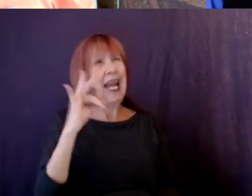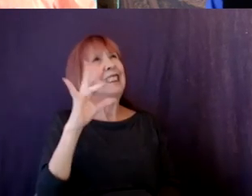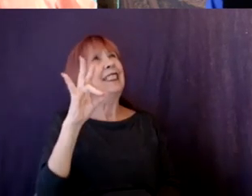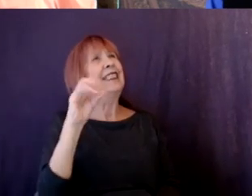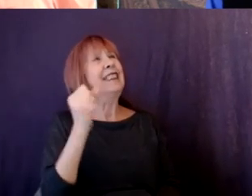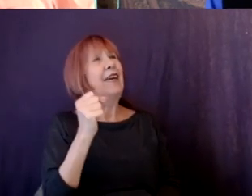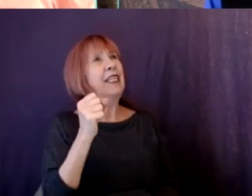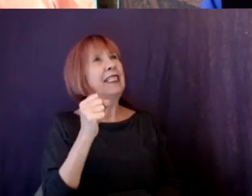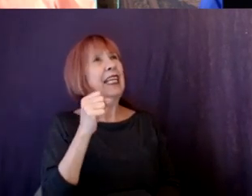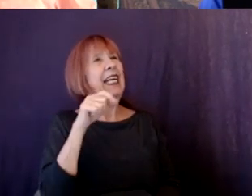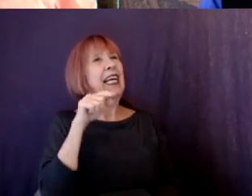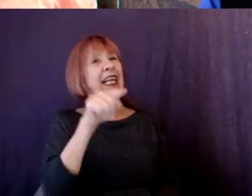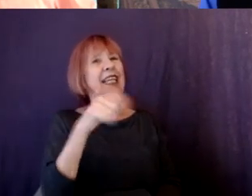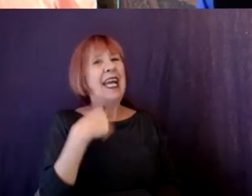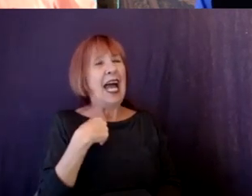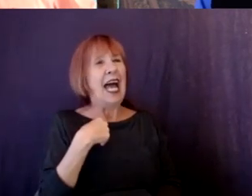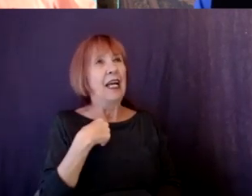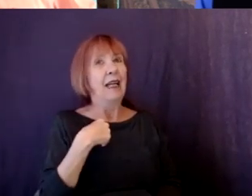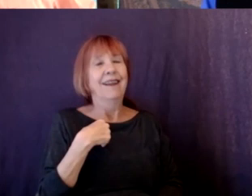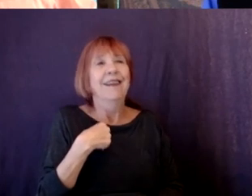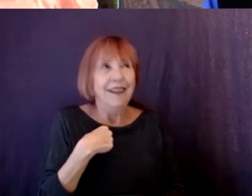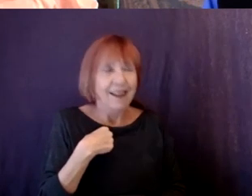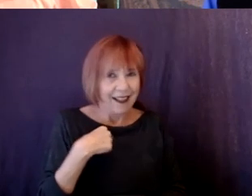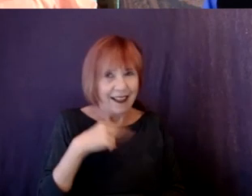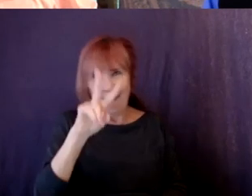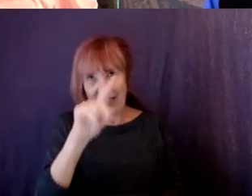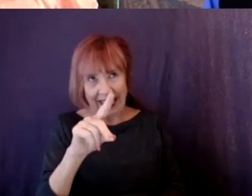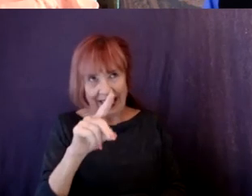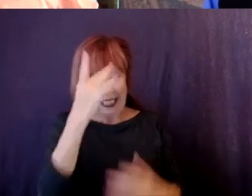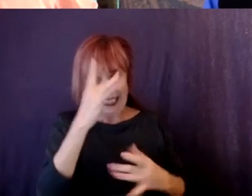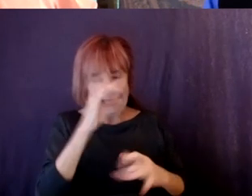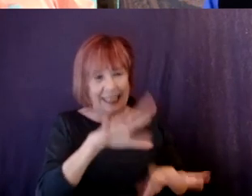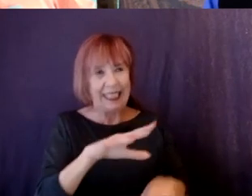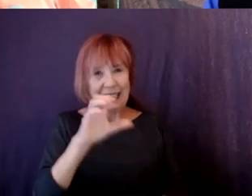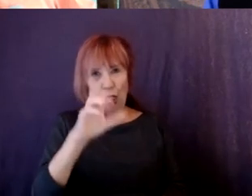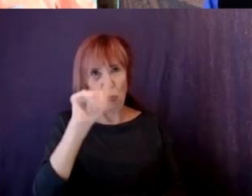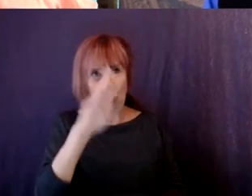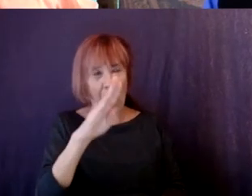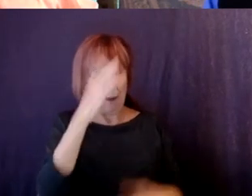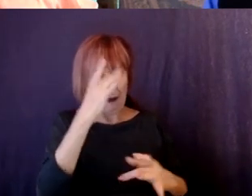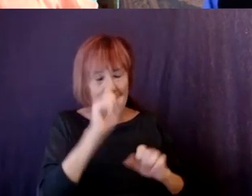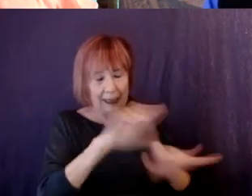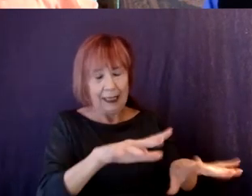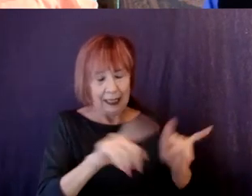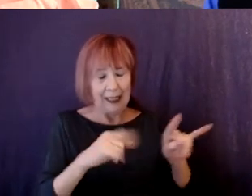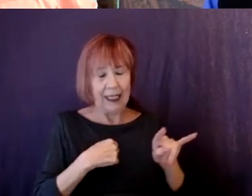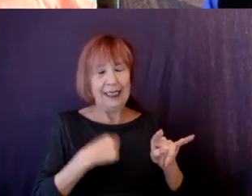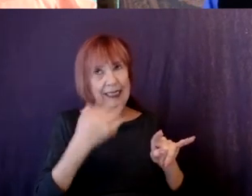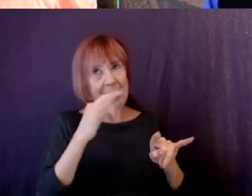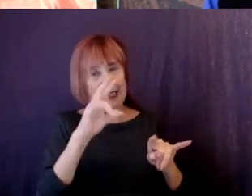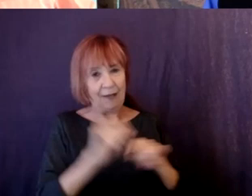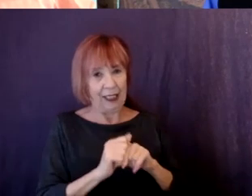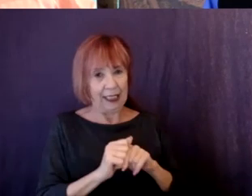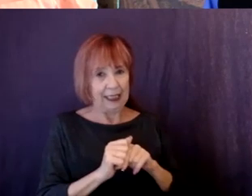epidemic at Camp Jeanette for the handicap, which, you know, back in mid-1970s, my dad would call me while I was in college and say,